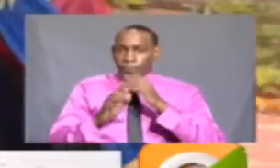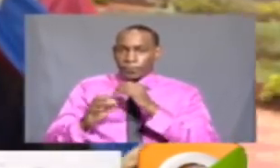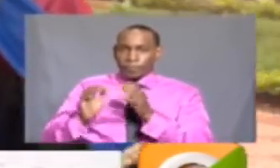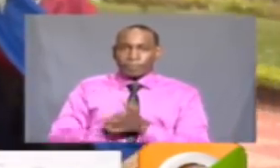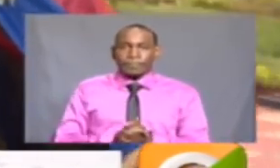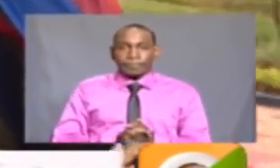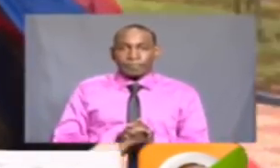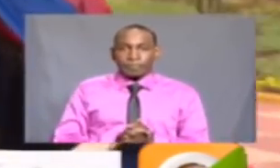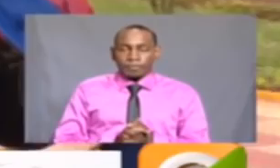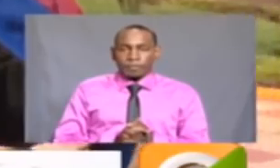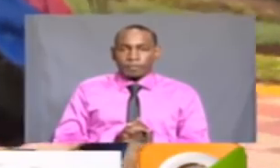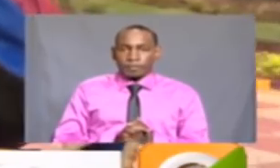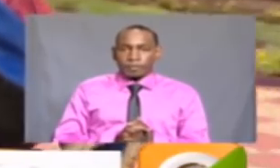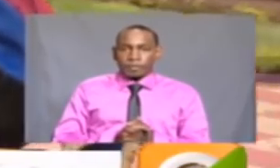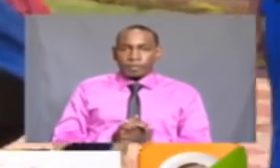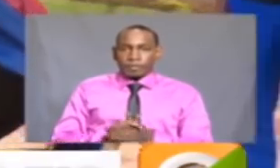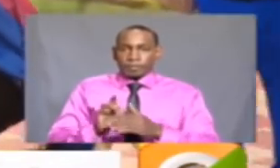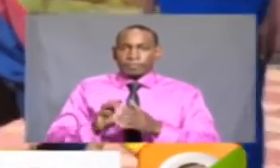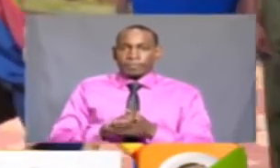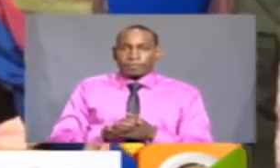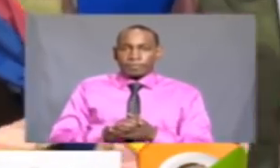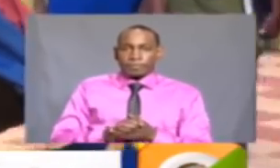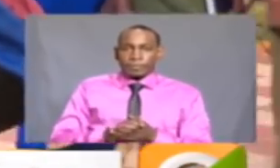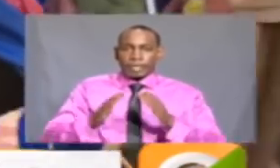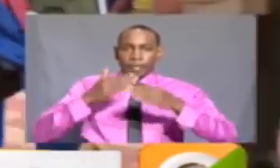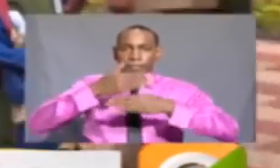The march at the doorstep of Jogoo House,